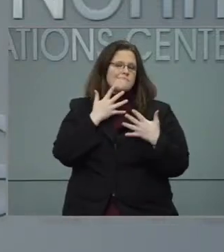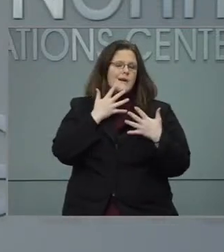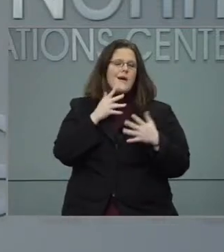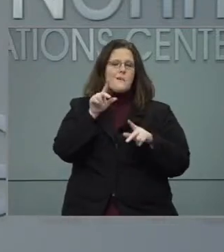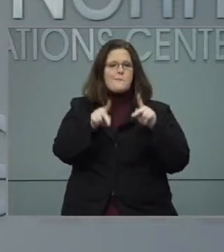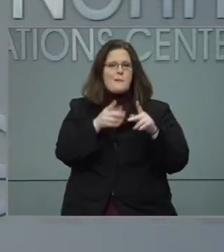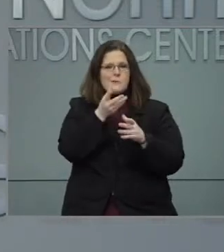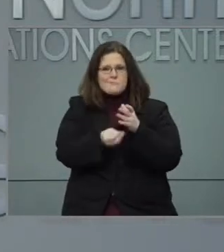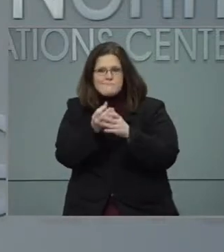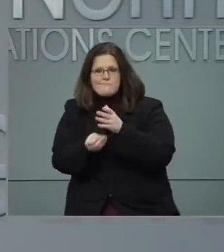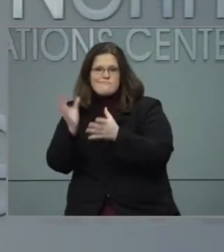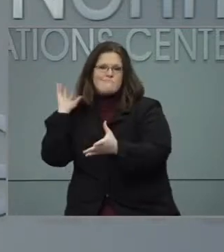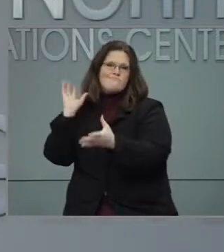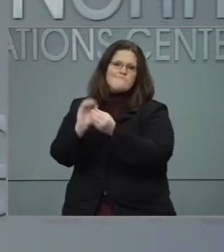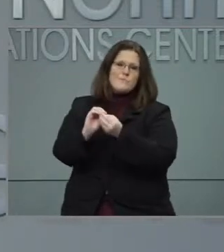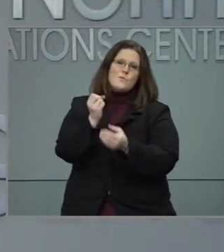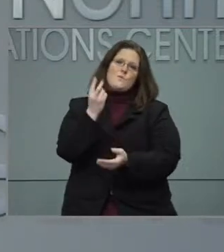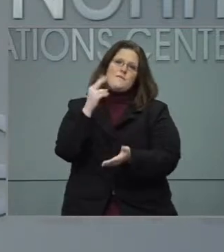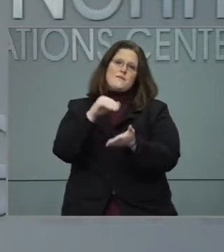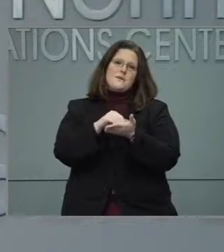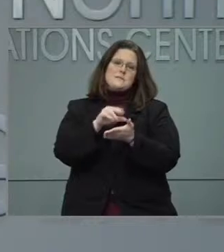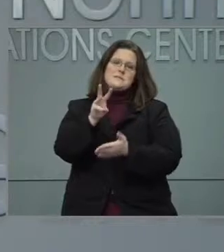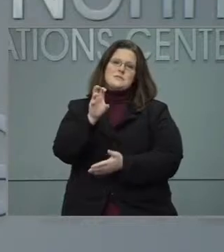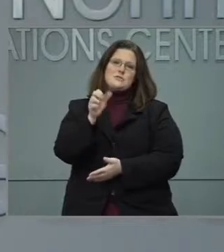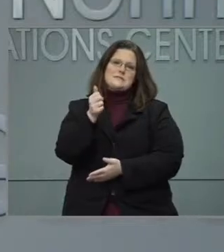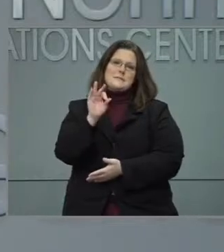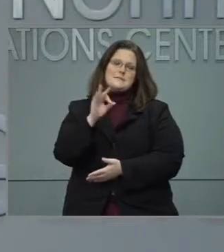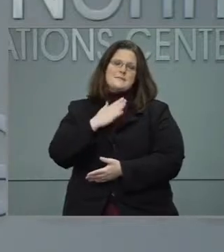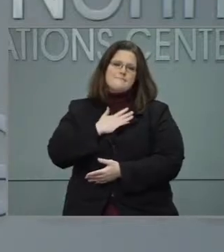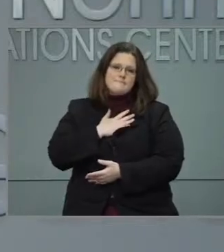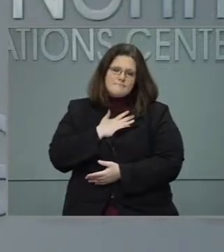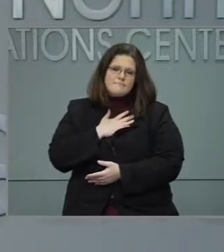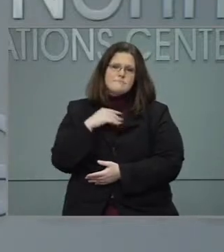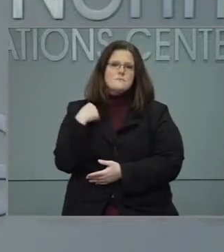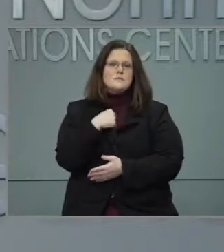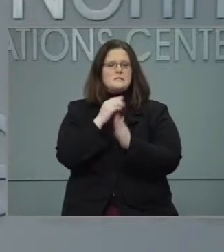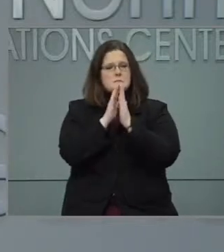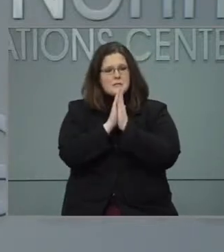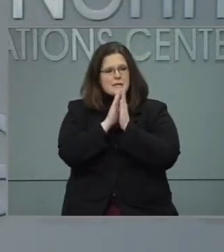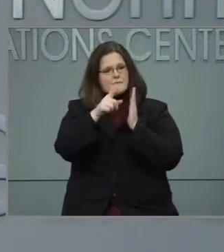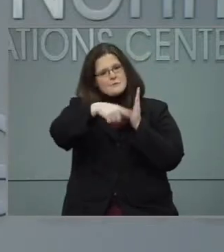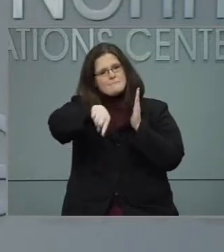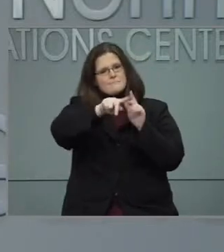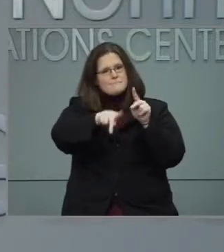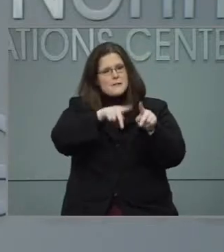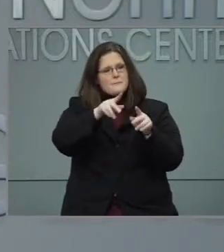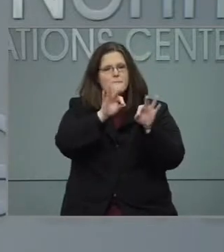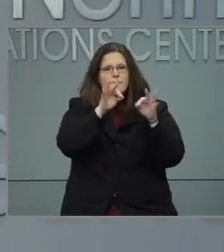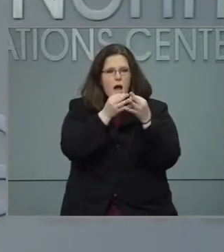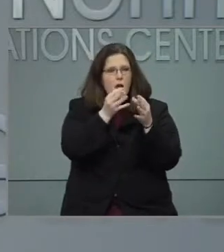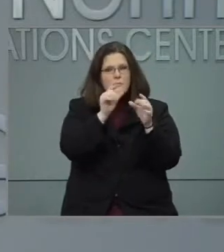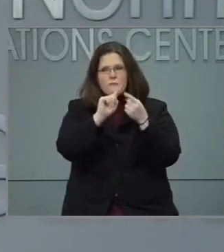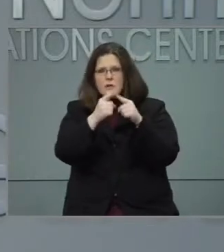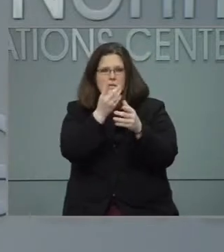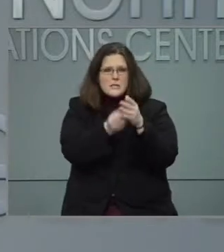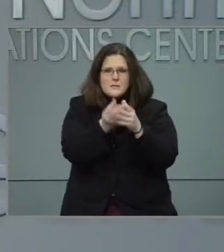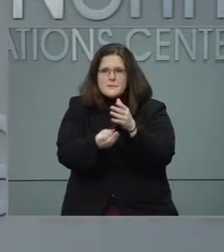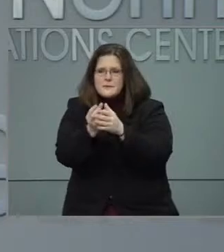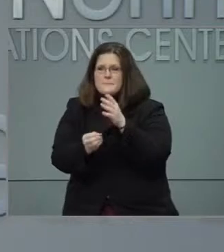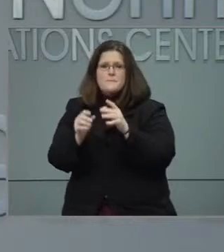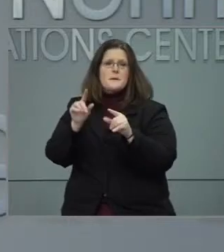12,619 people who've died. Our prayers are with those who've lost loved ones and who are struggling to fight this cruel